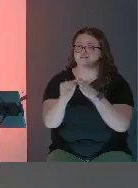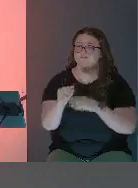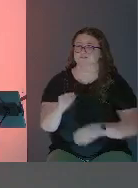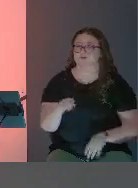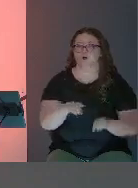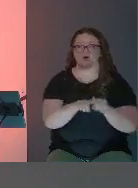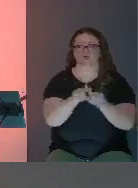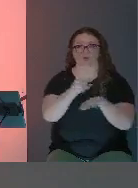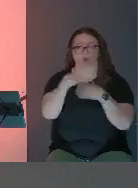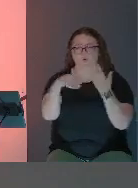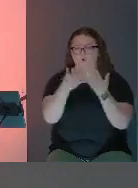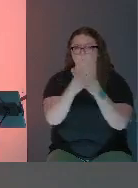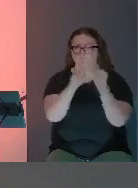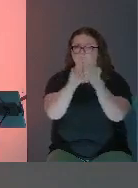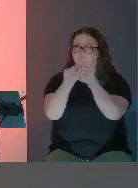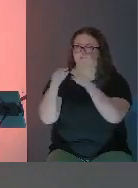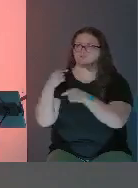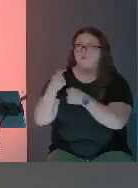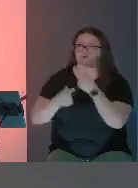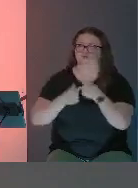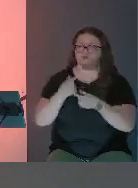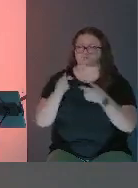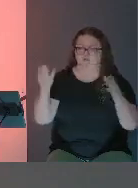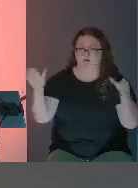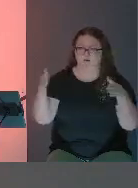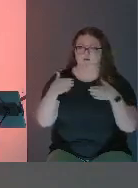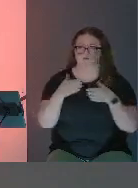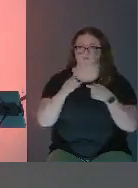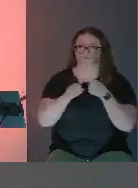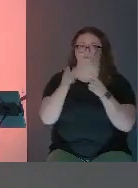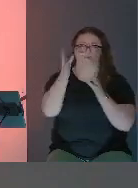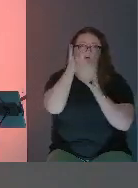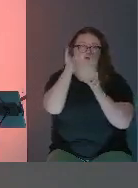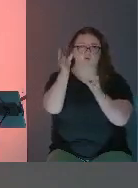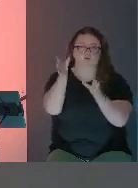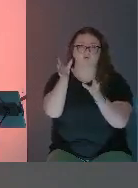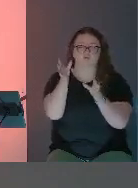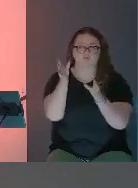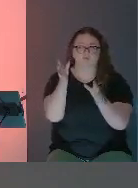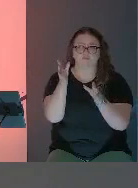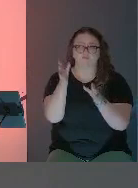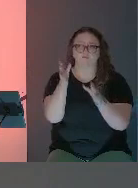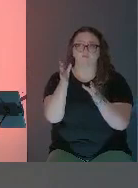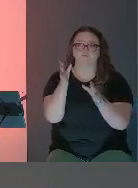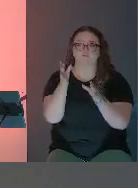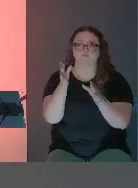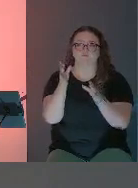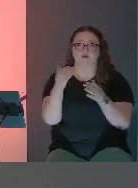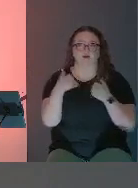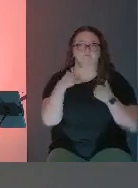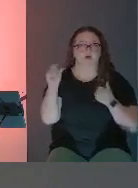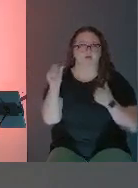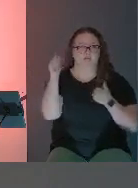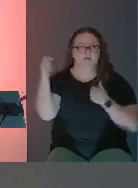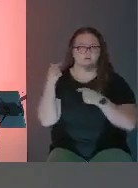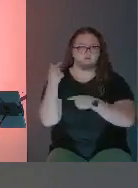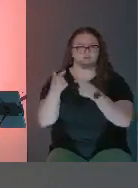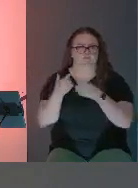all the generation were gathered unto their fathers. And there rose another generation after